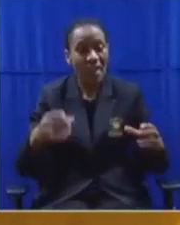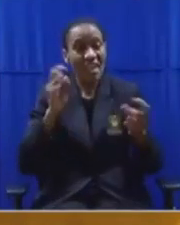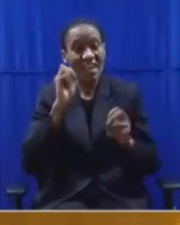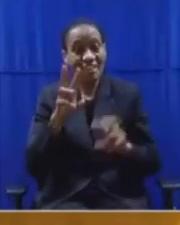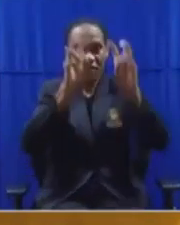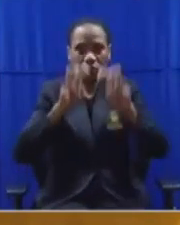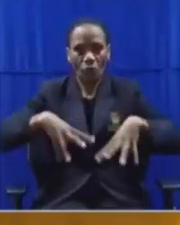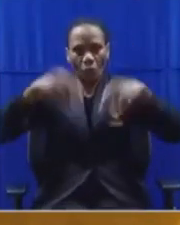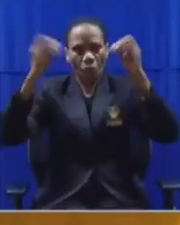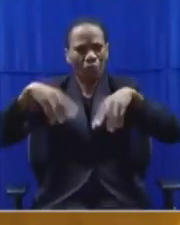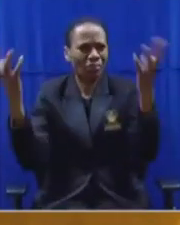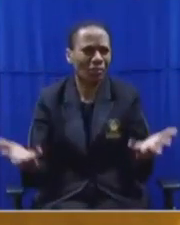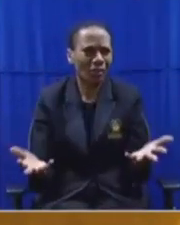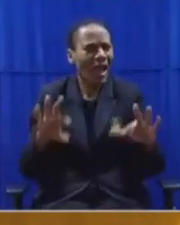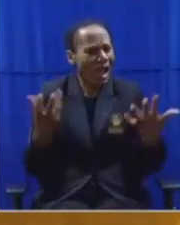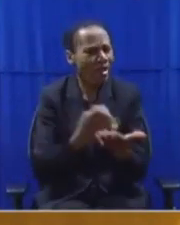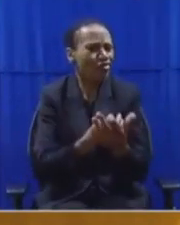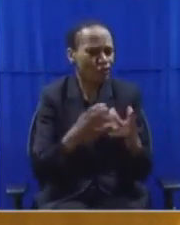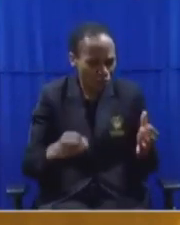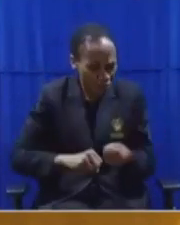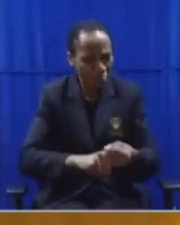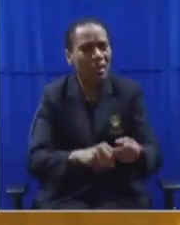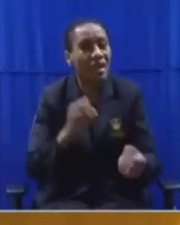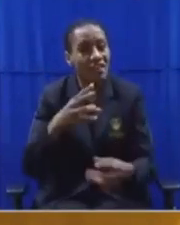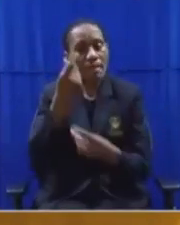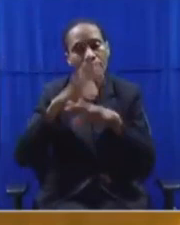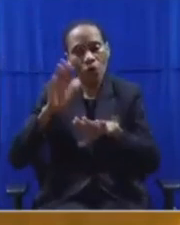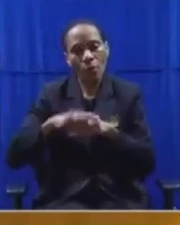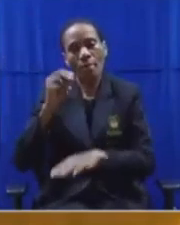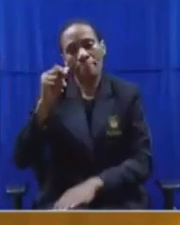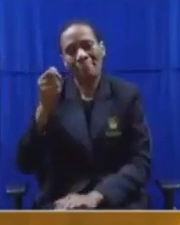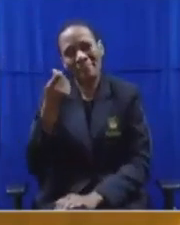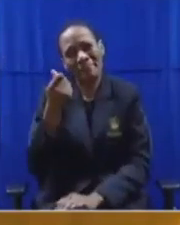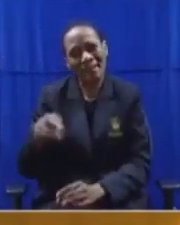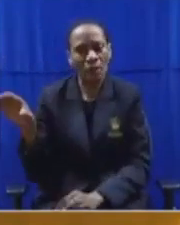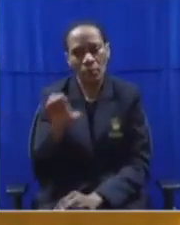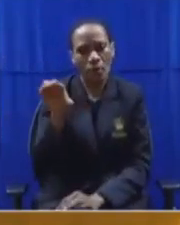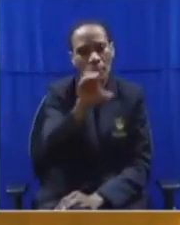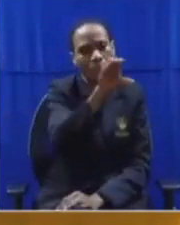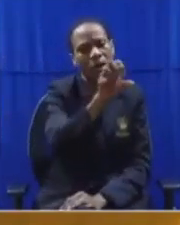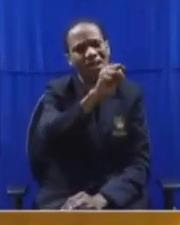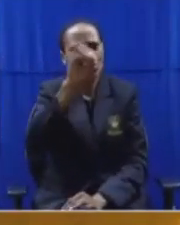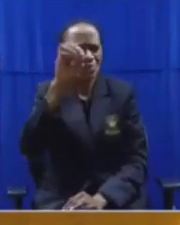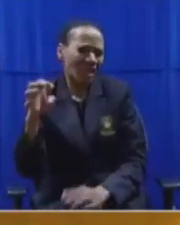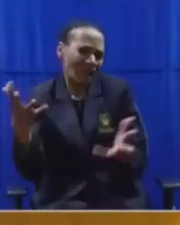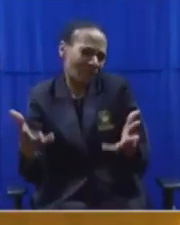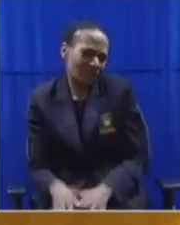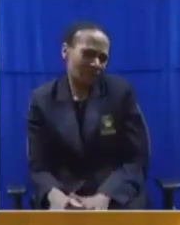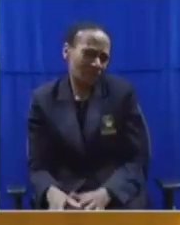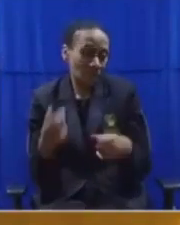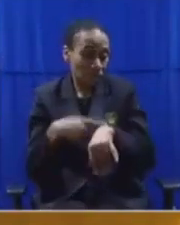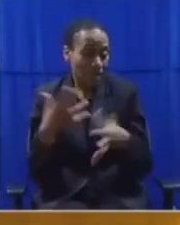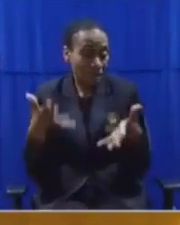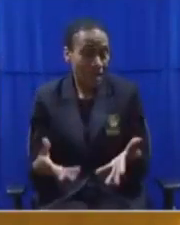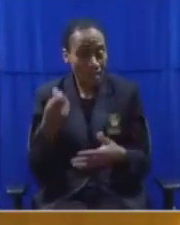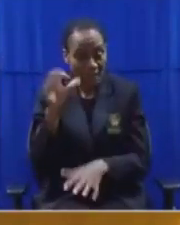secure. You cannot grow the economy by pouring billions and billions of rand into failing entities. Now is not the time to throw